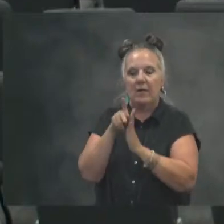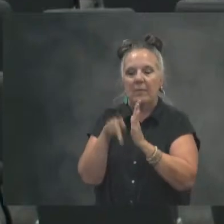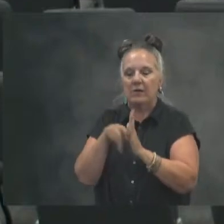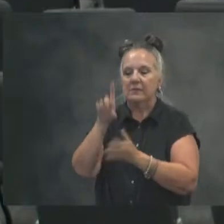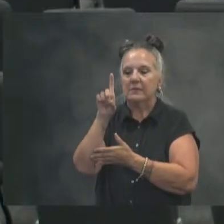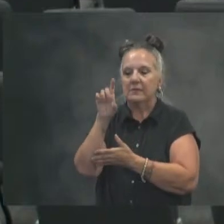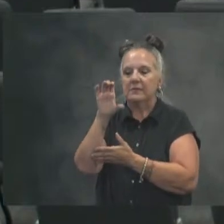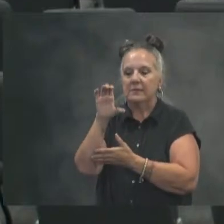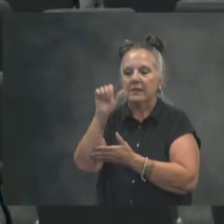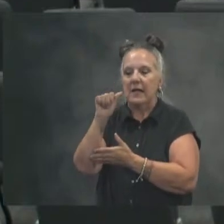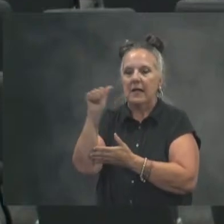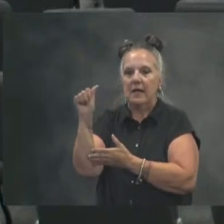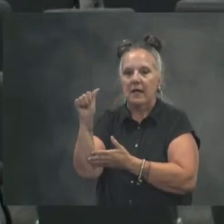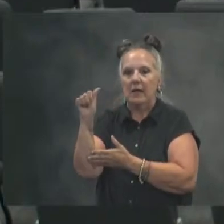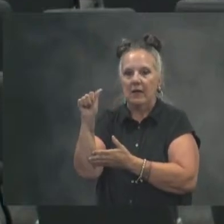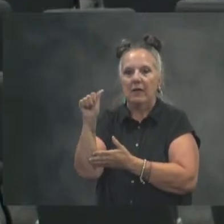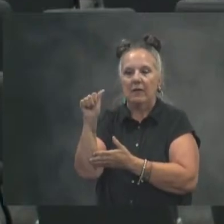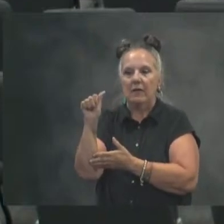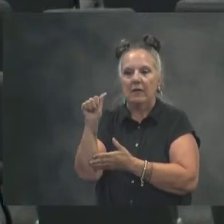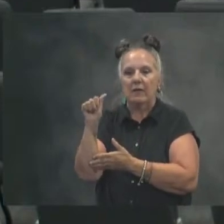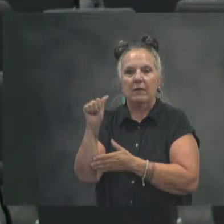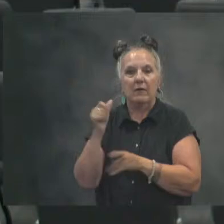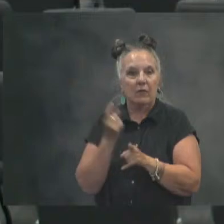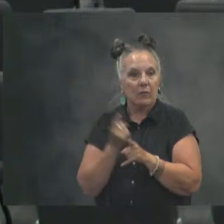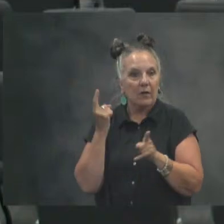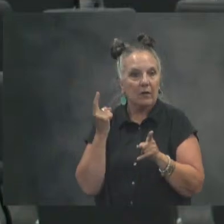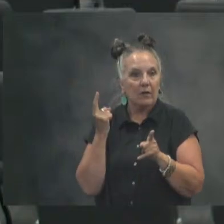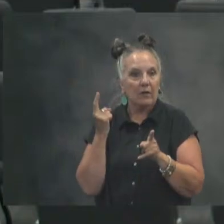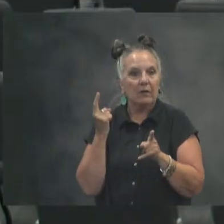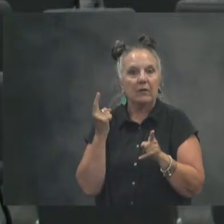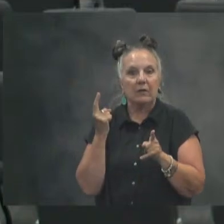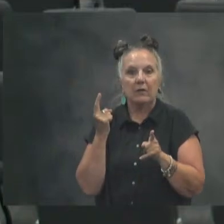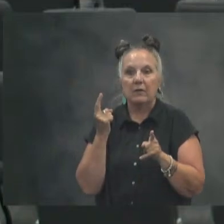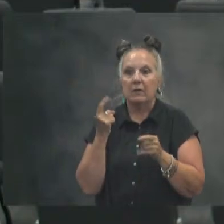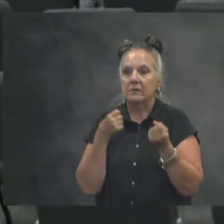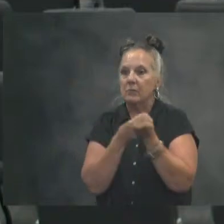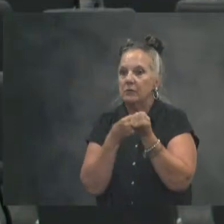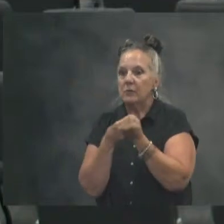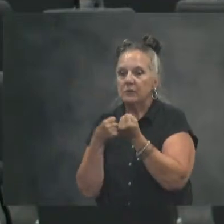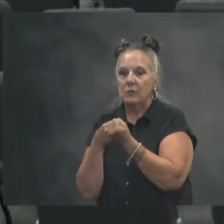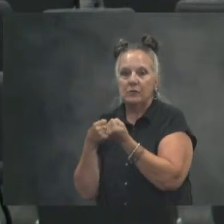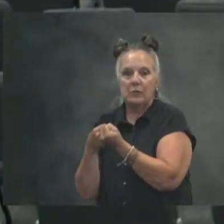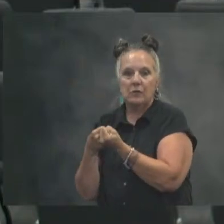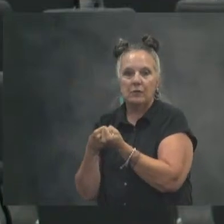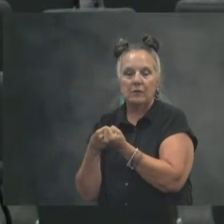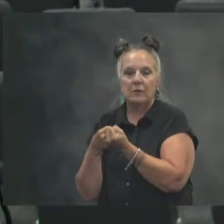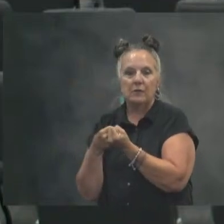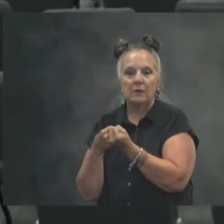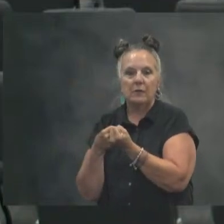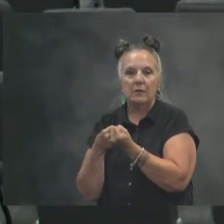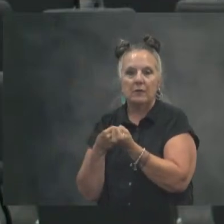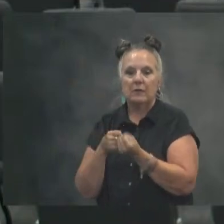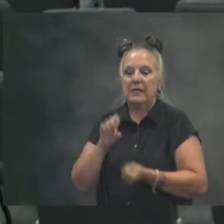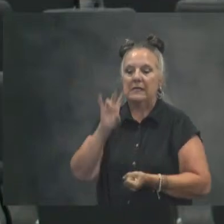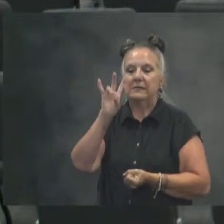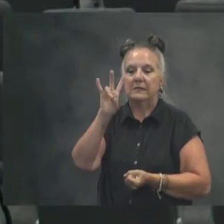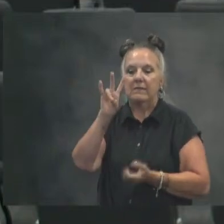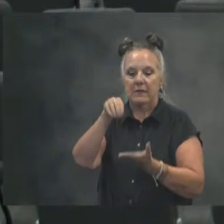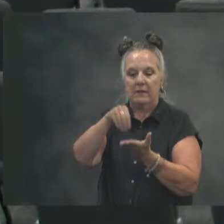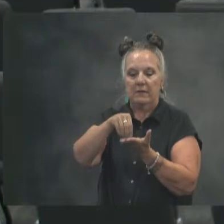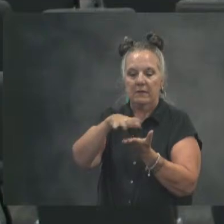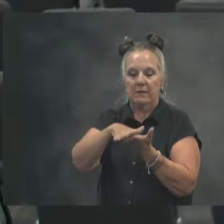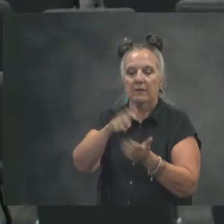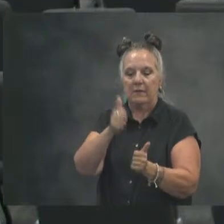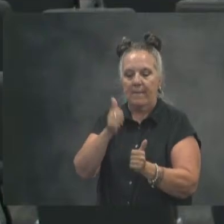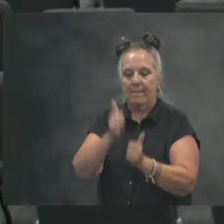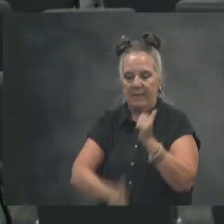BCAA, organization, number, composition. All those in favor? Okay, we have 7. That's a unanimous